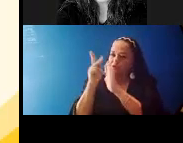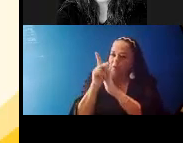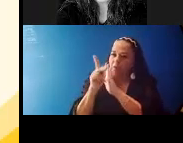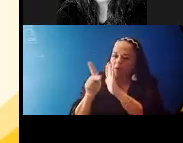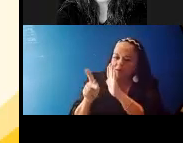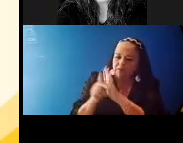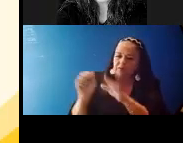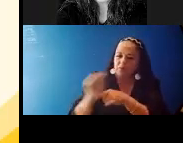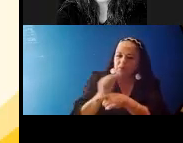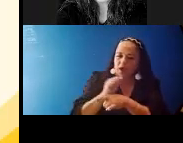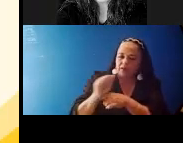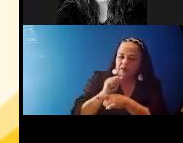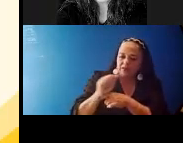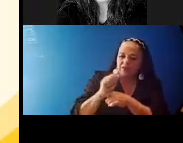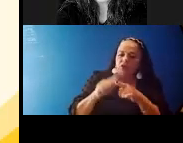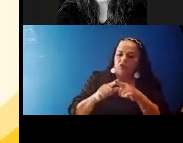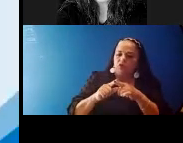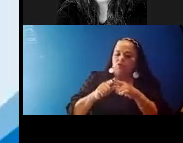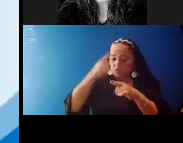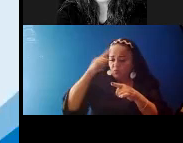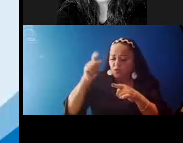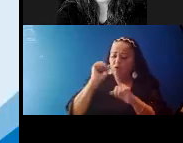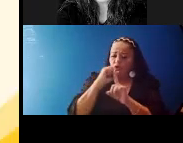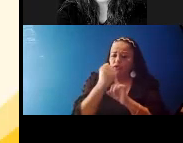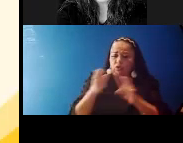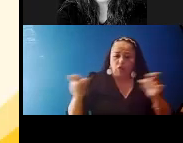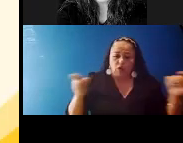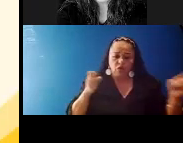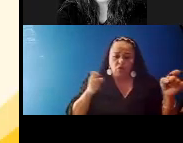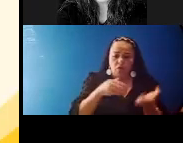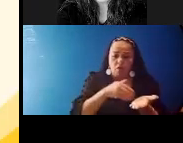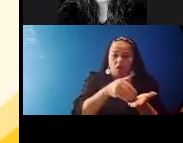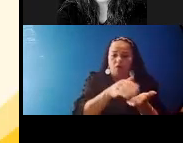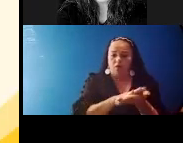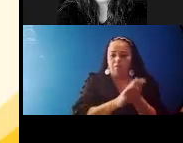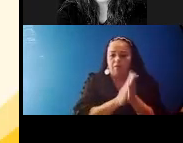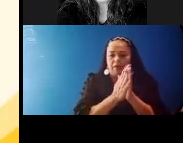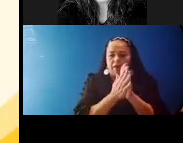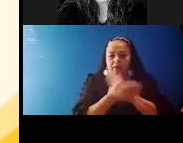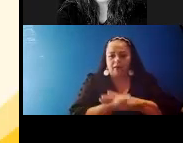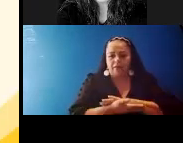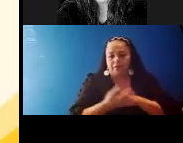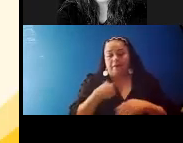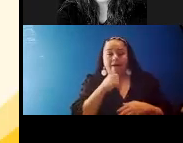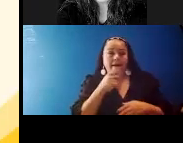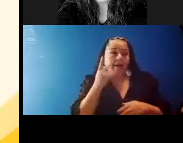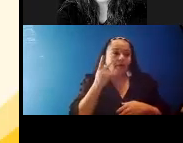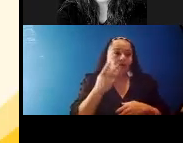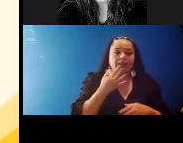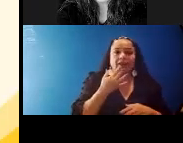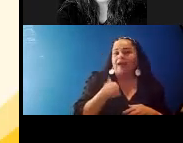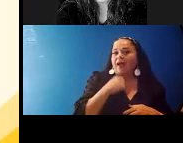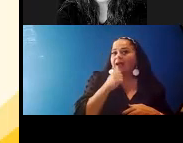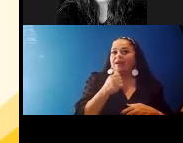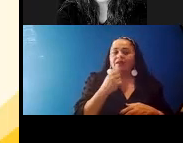reflect racialized social control. So often this becomes the, hey, I don't really see color, I don't see ethnicity, but you